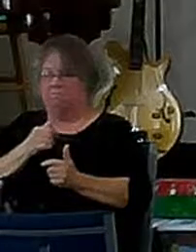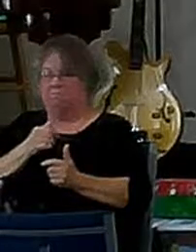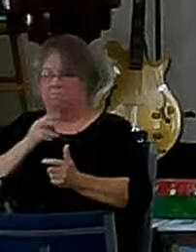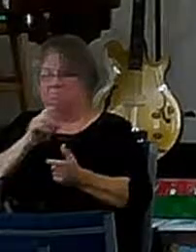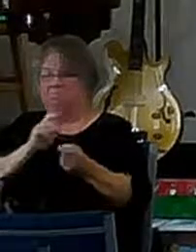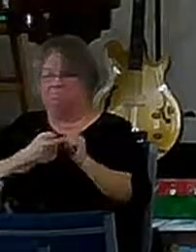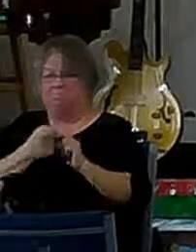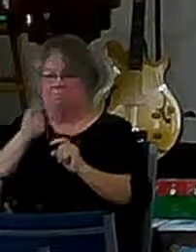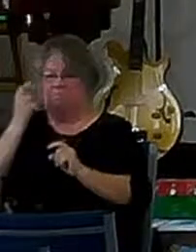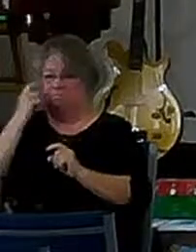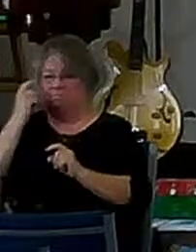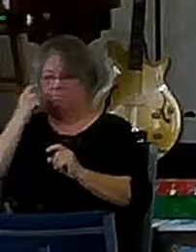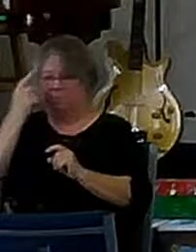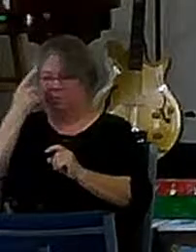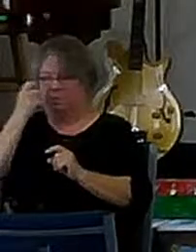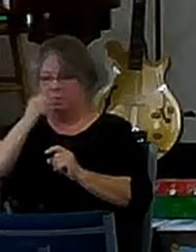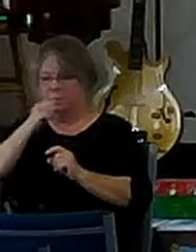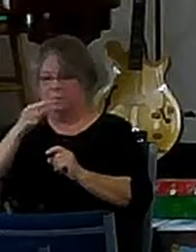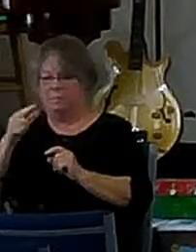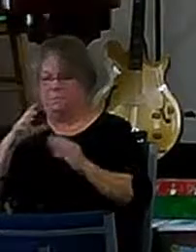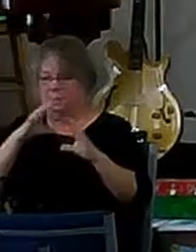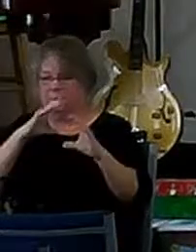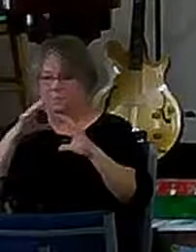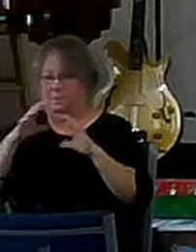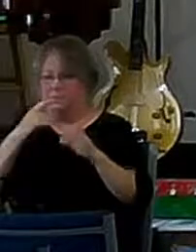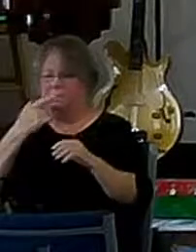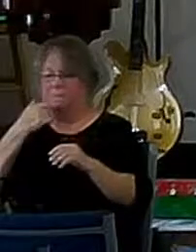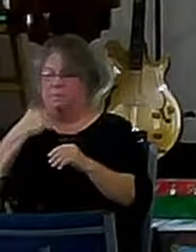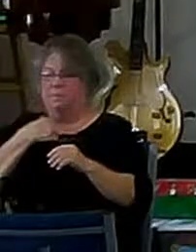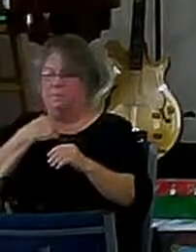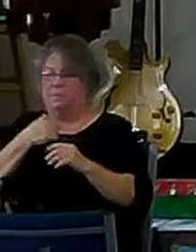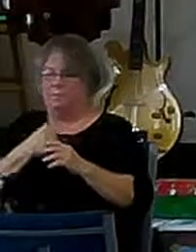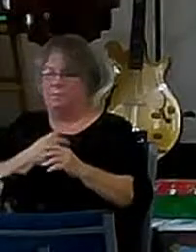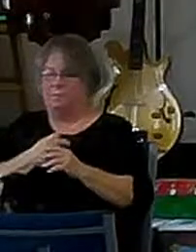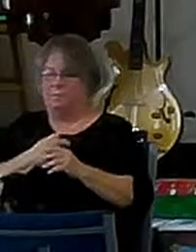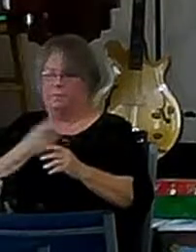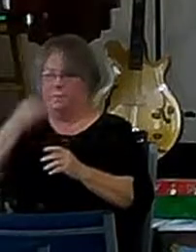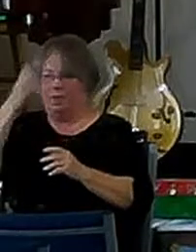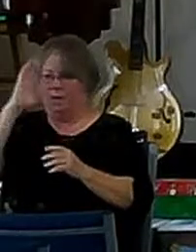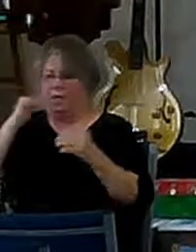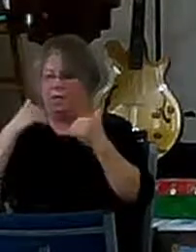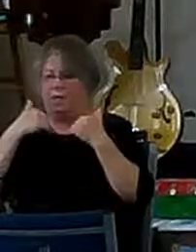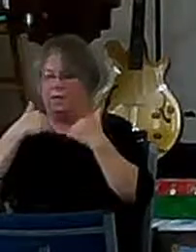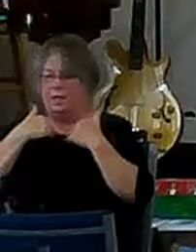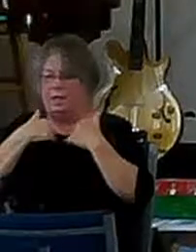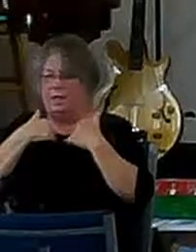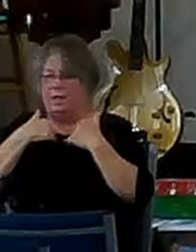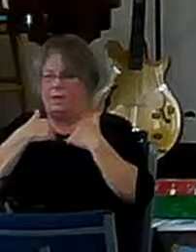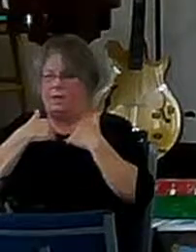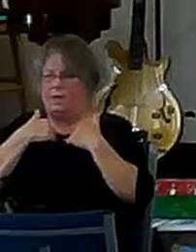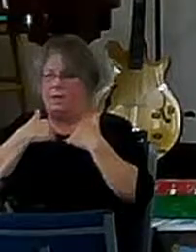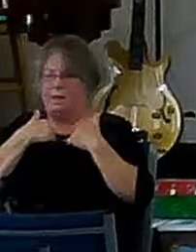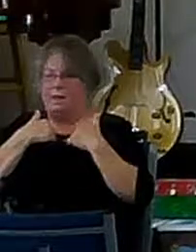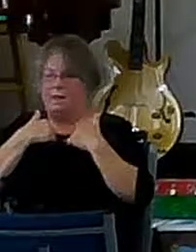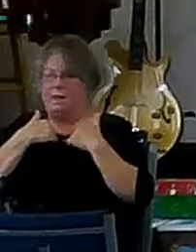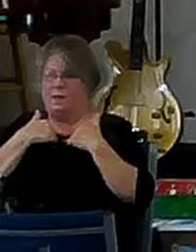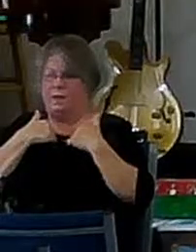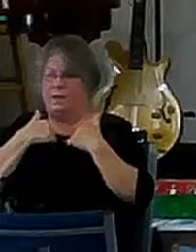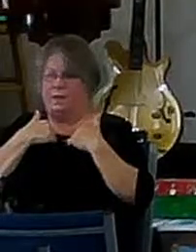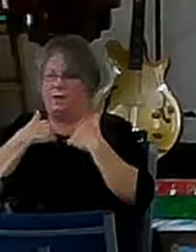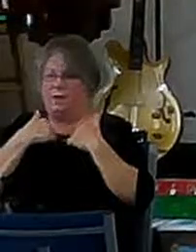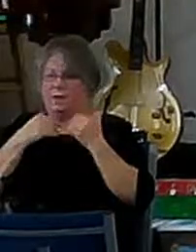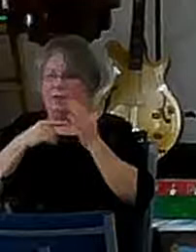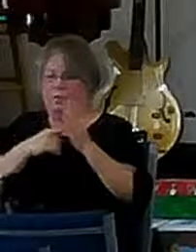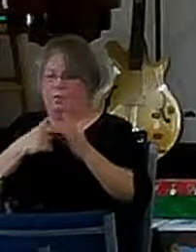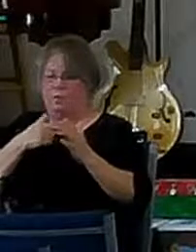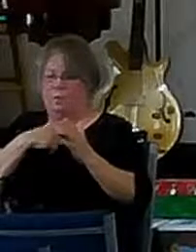Because after all of that conversation, they simply told me, God has subjectively revealed to me